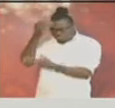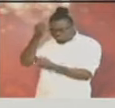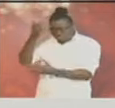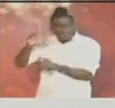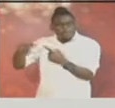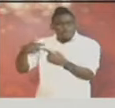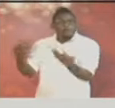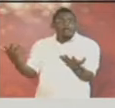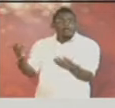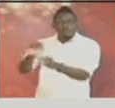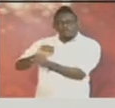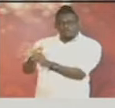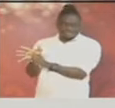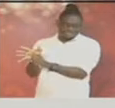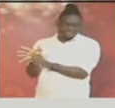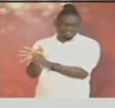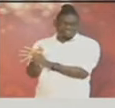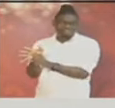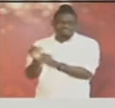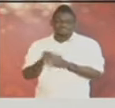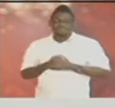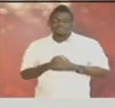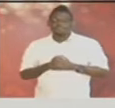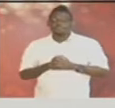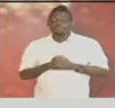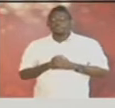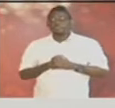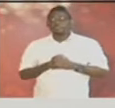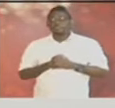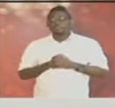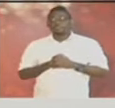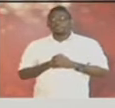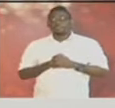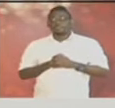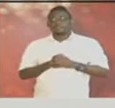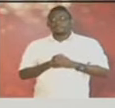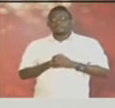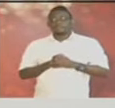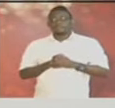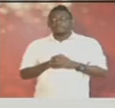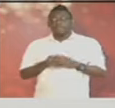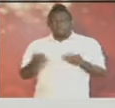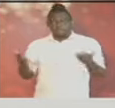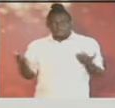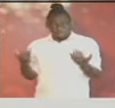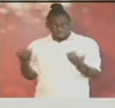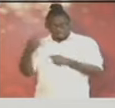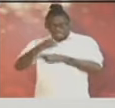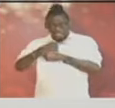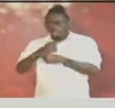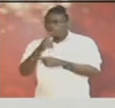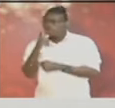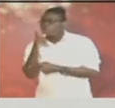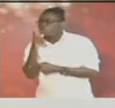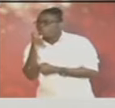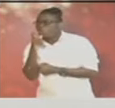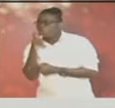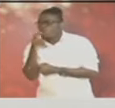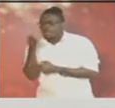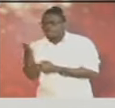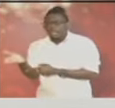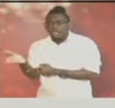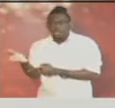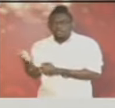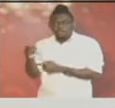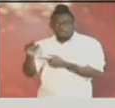update on the Ministry's COVID-19 strategy. Here to share the latest COVID-19 updates with us are